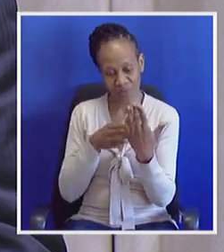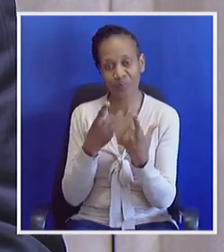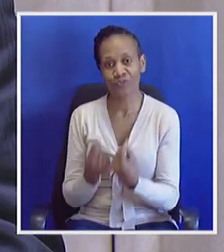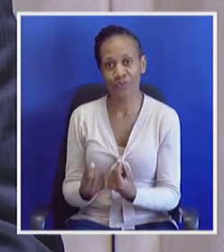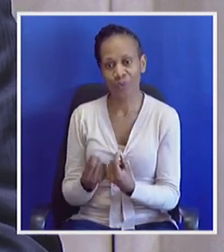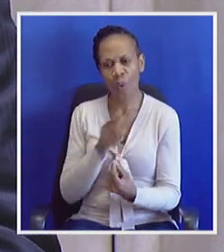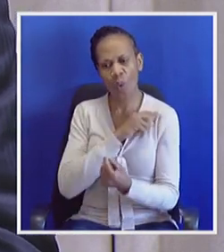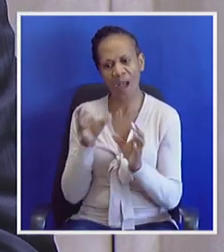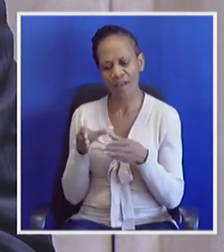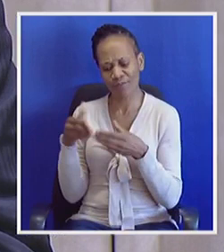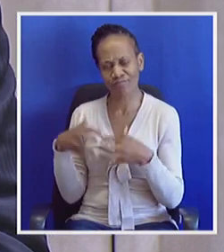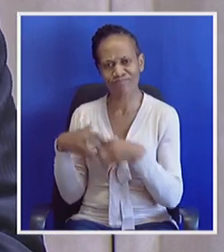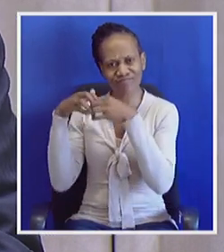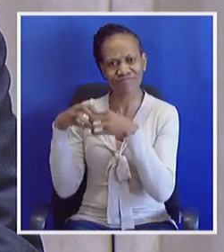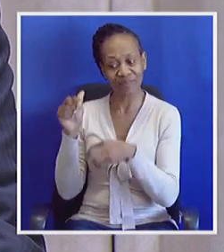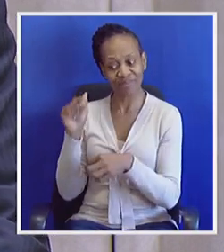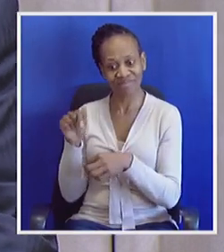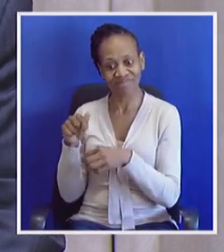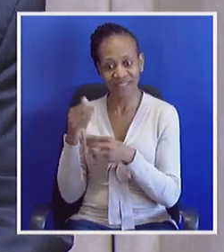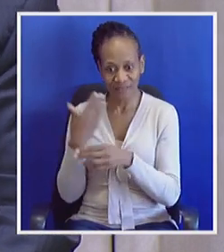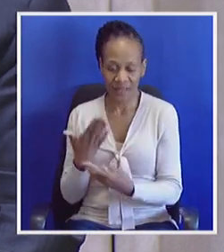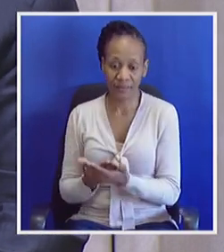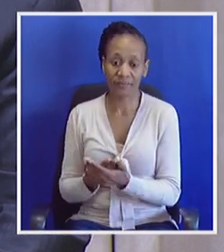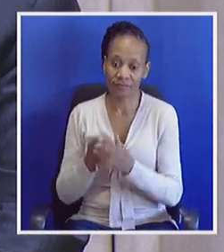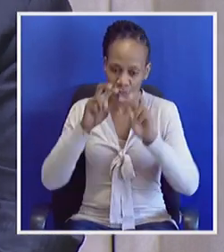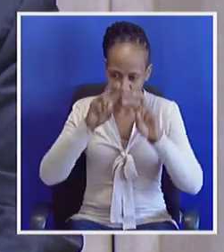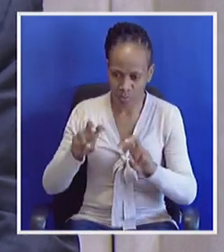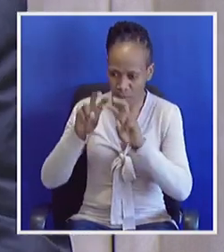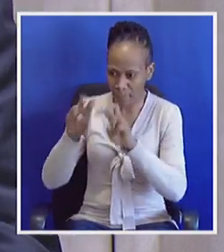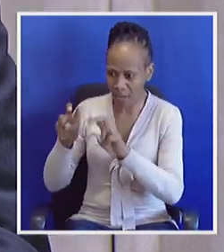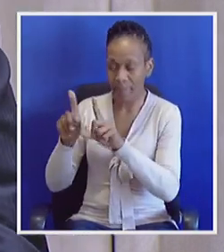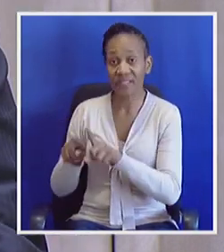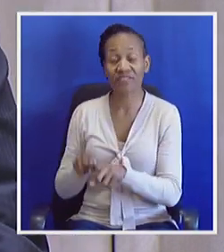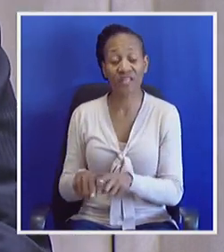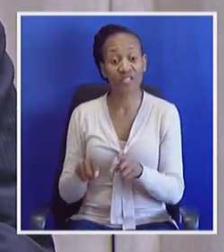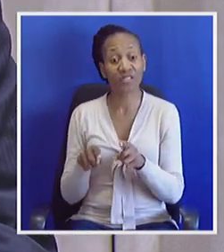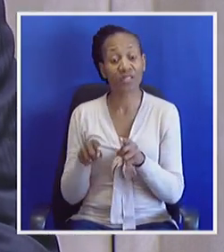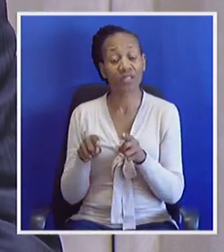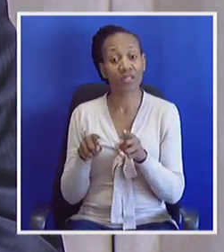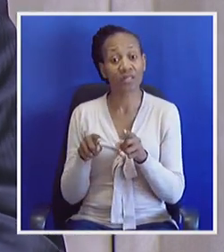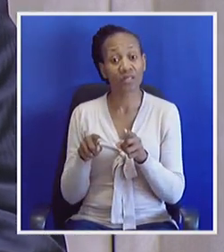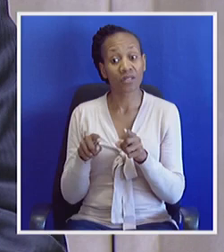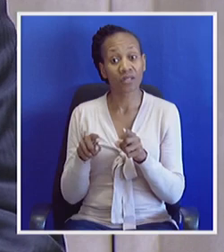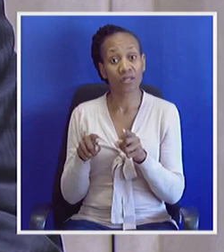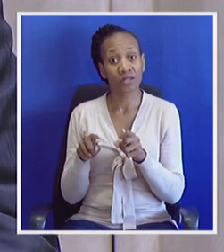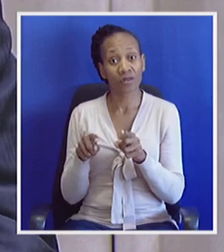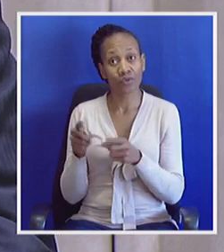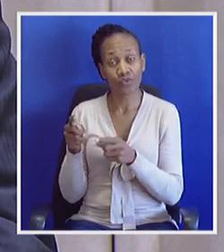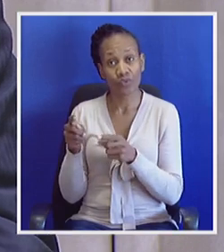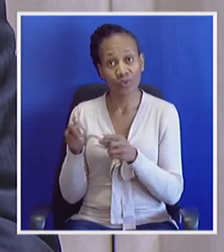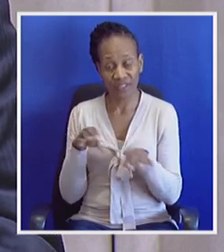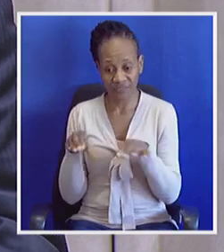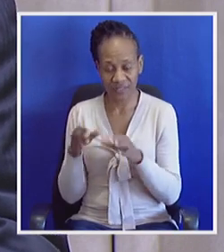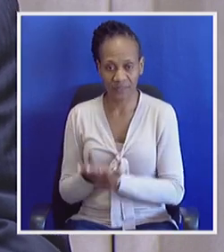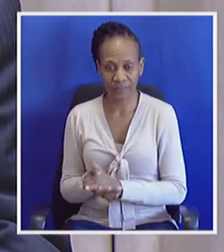up to deal with all these matters that have to do with compliance. The